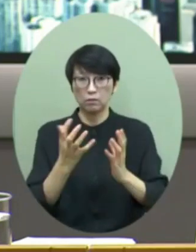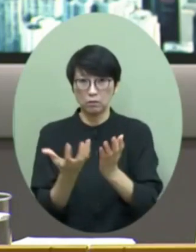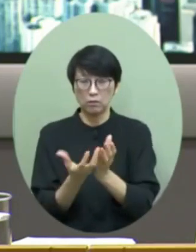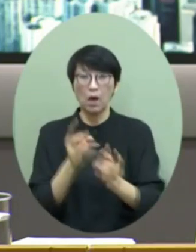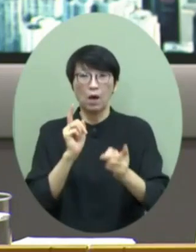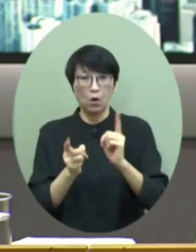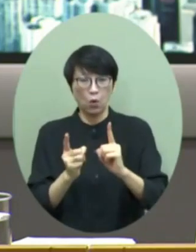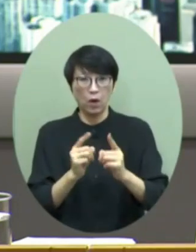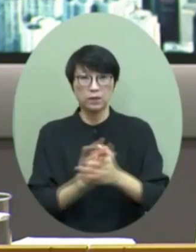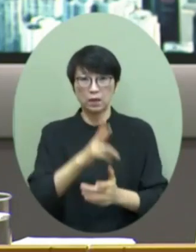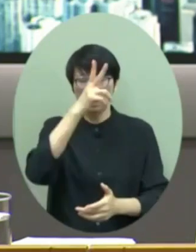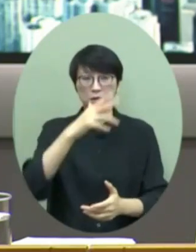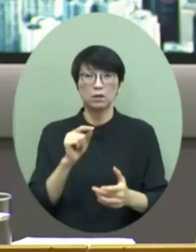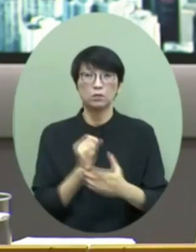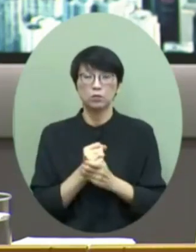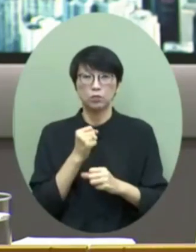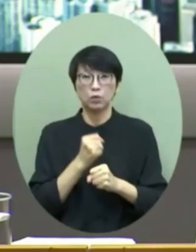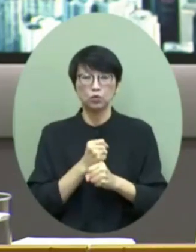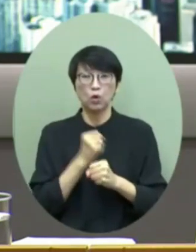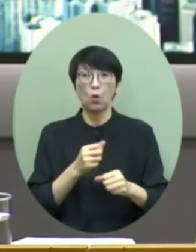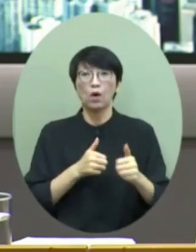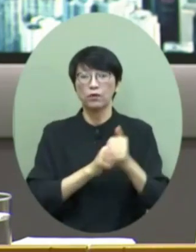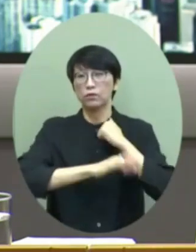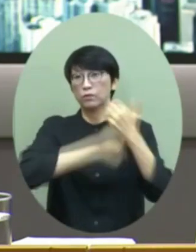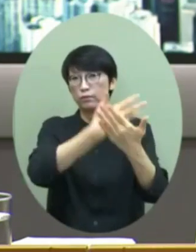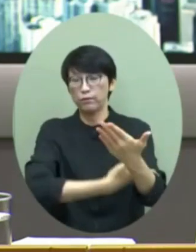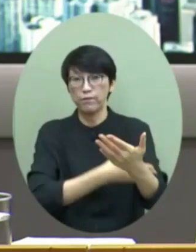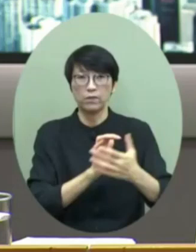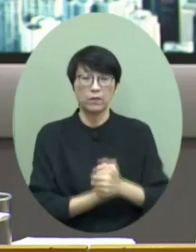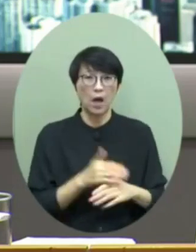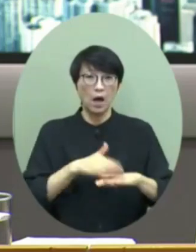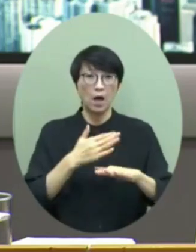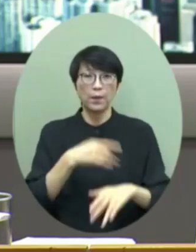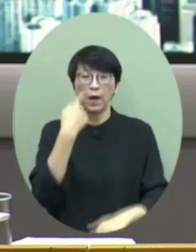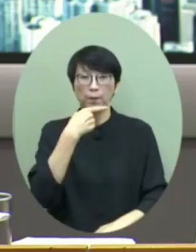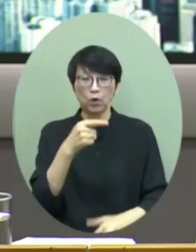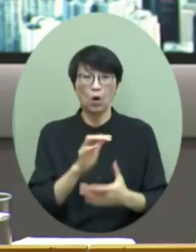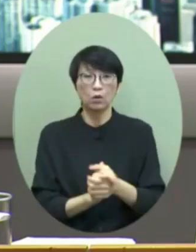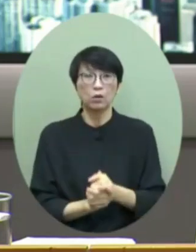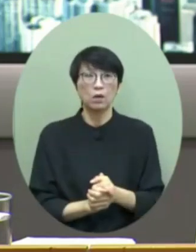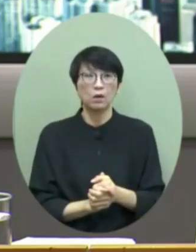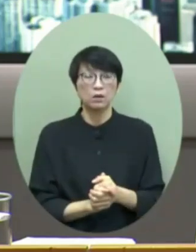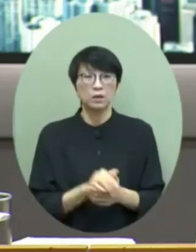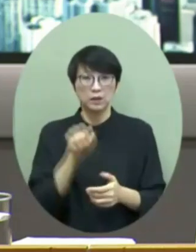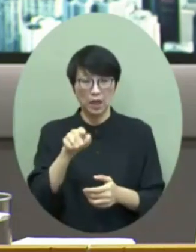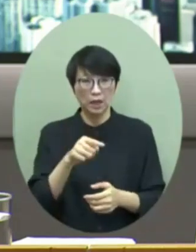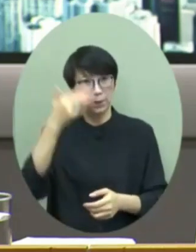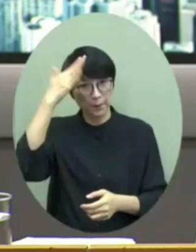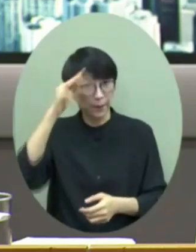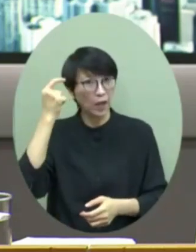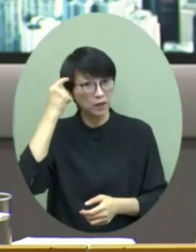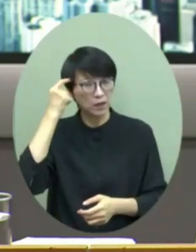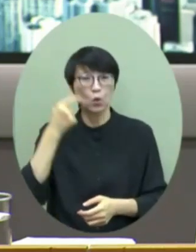power. So seriously interfering, disrupting, or undermining the performance of duties and functions in accordance with law by the body of